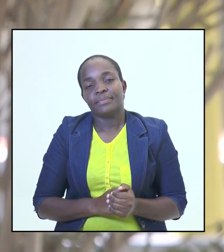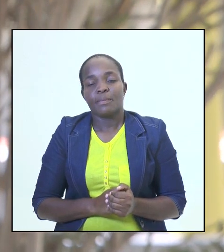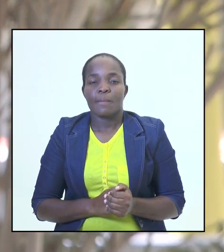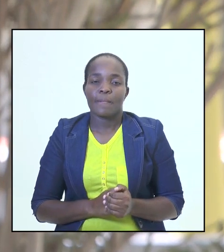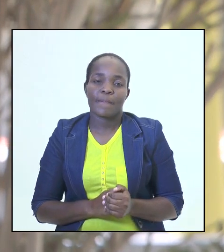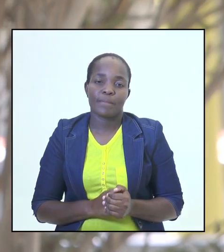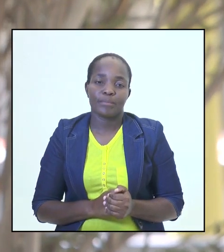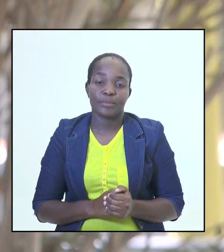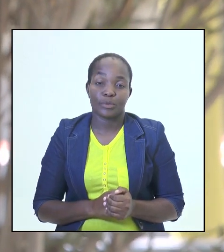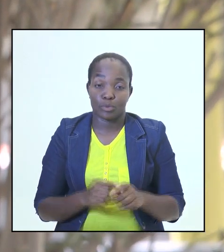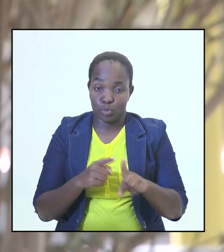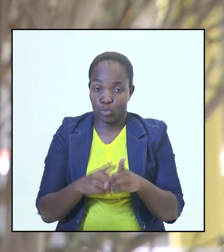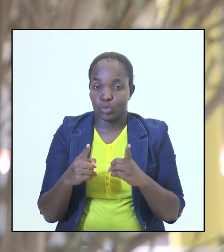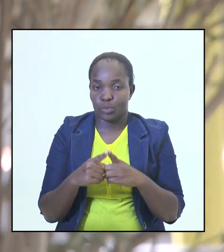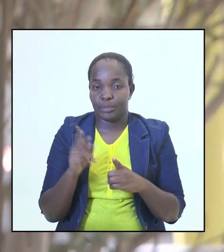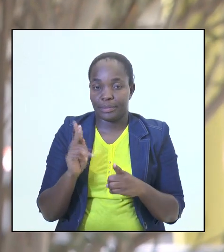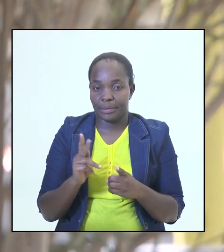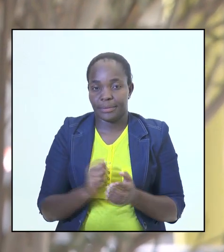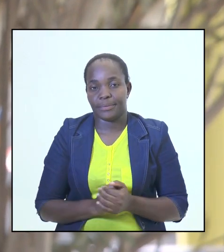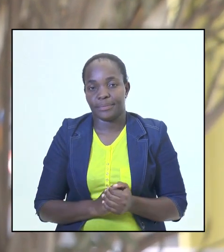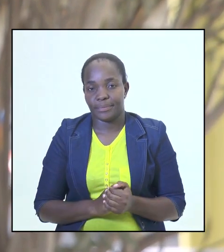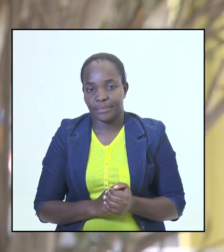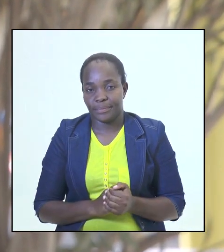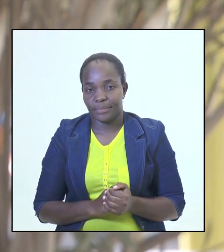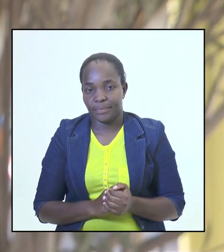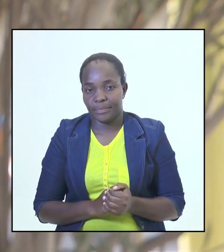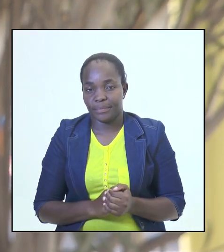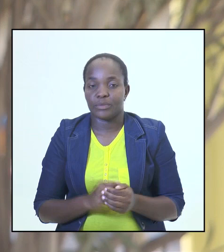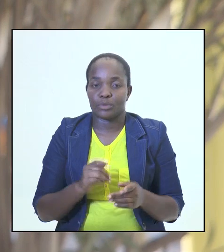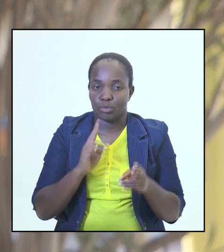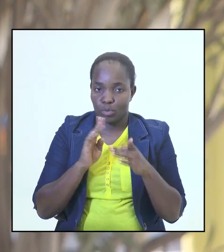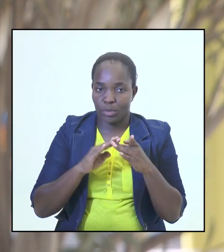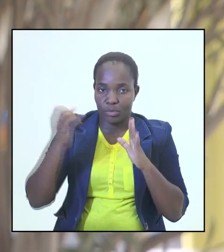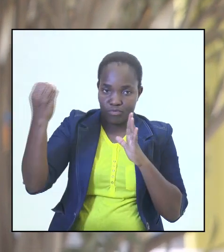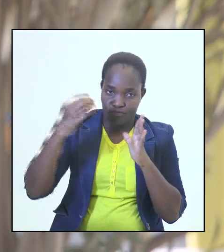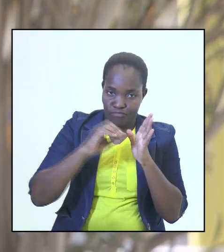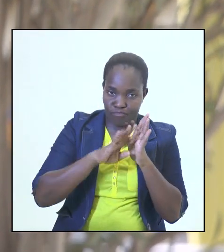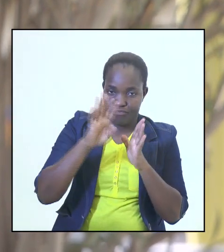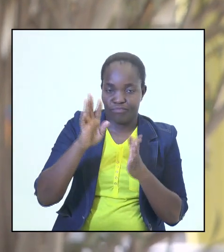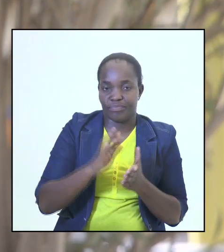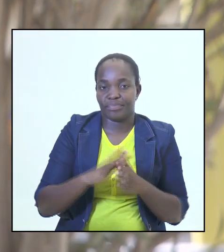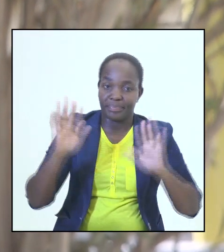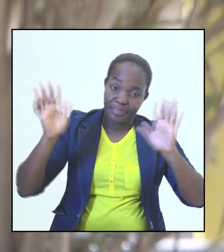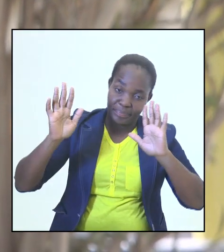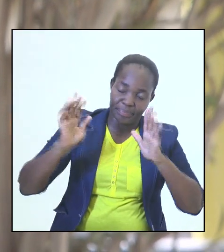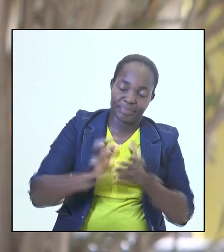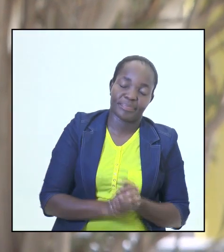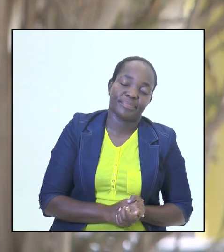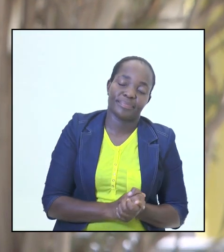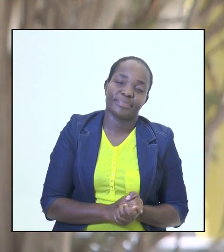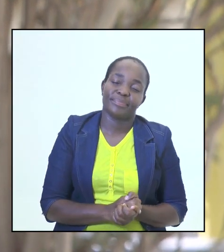See you again tomorrow when we'll be discussing photosynthesis. Thank you for watching, and bye-bye.